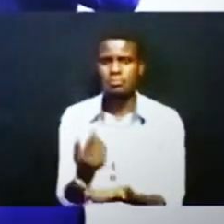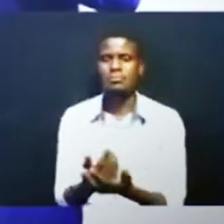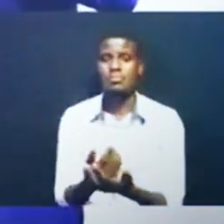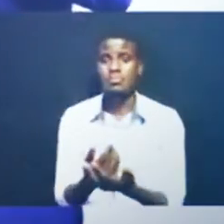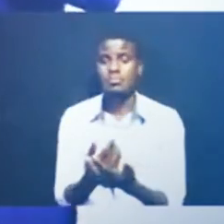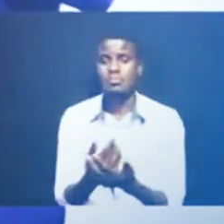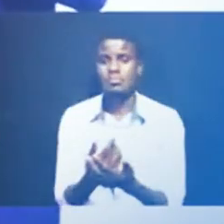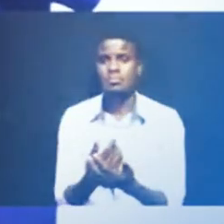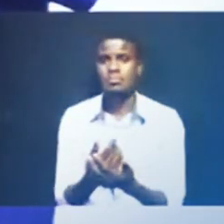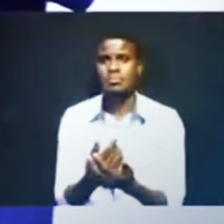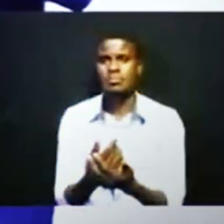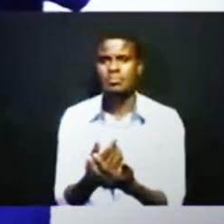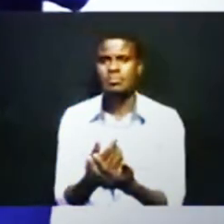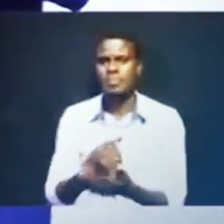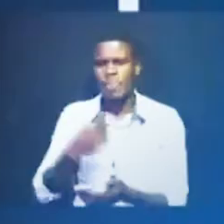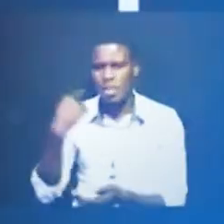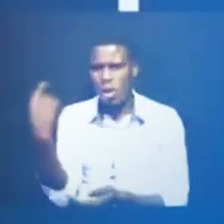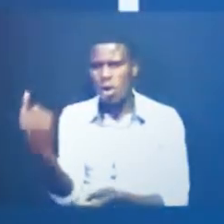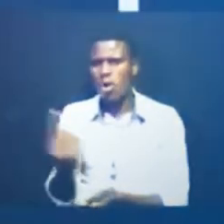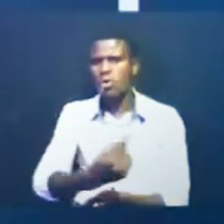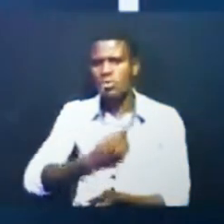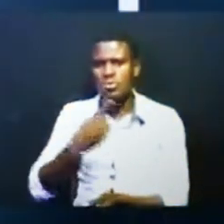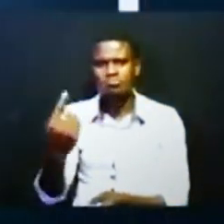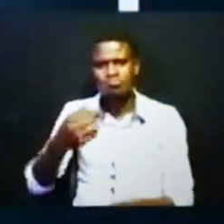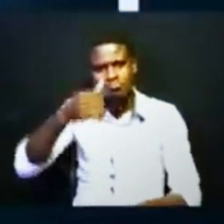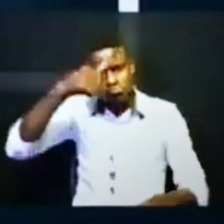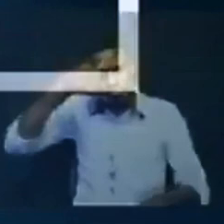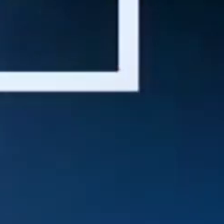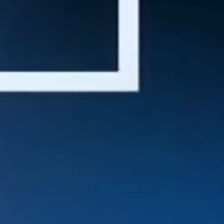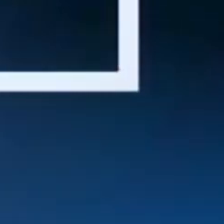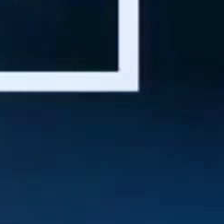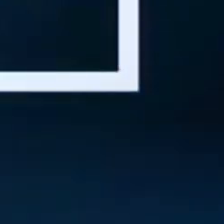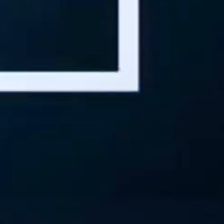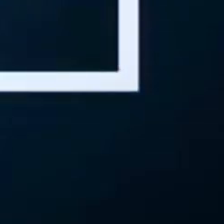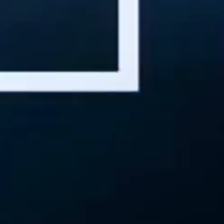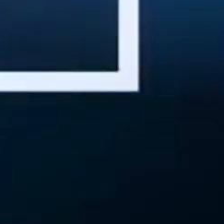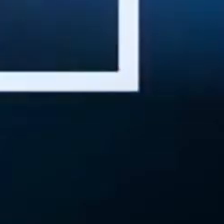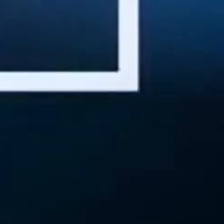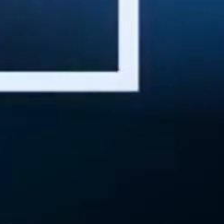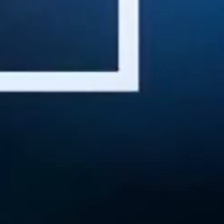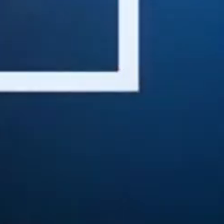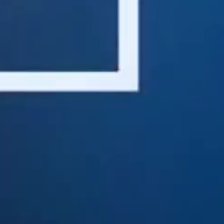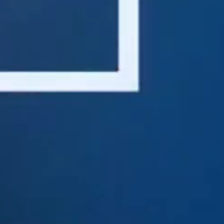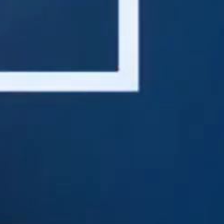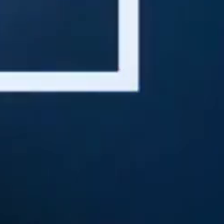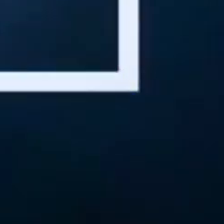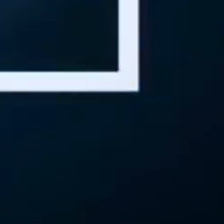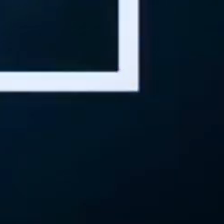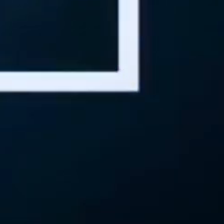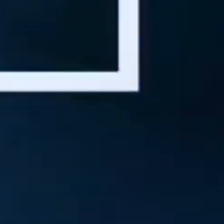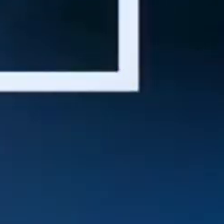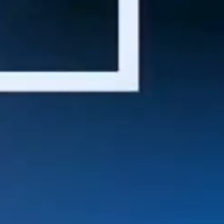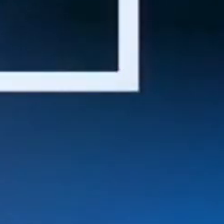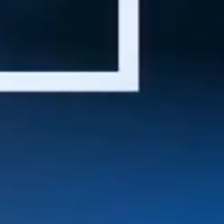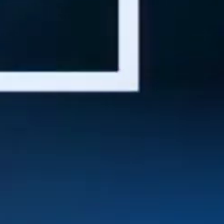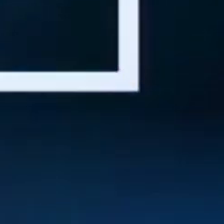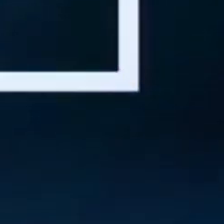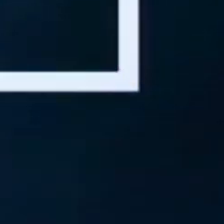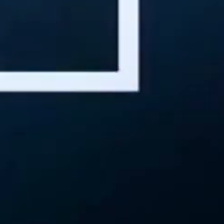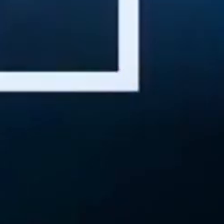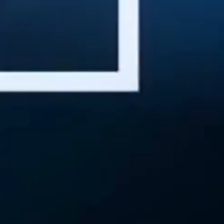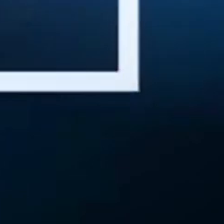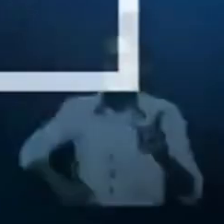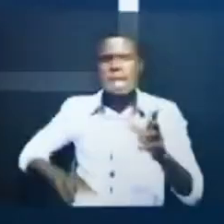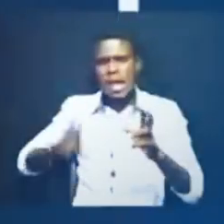edimeti so obetumi a? Always remember Debia kaise that it is the Lord's honor that is